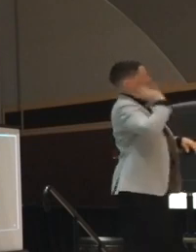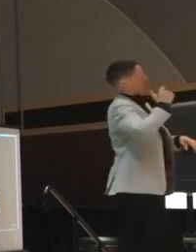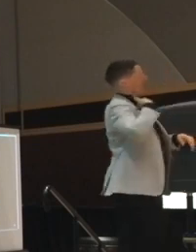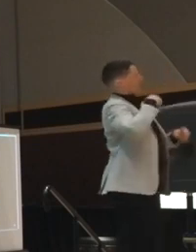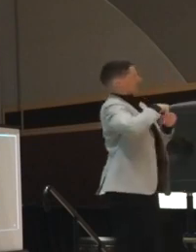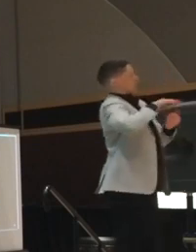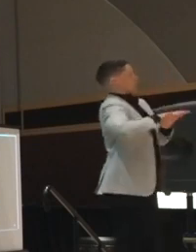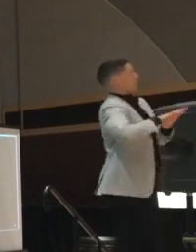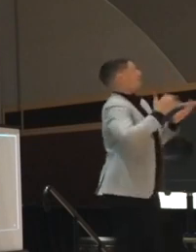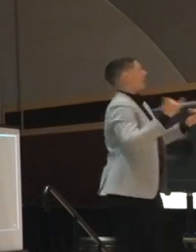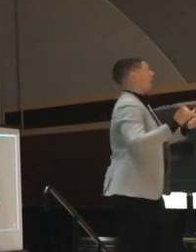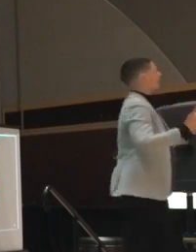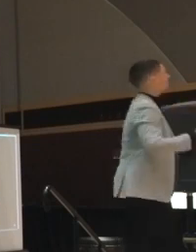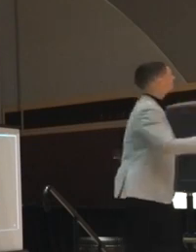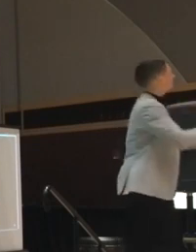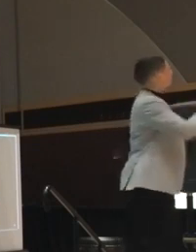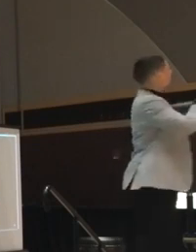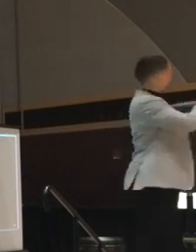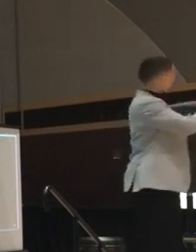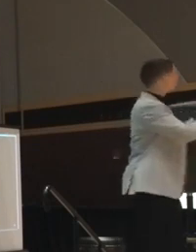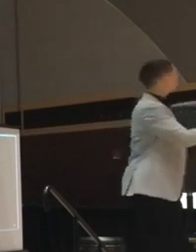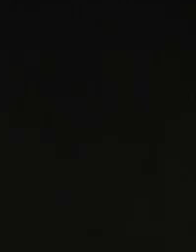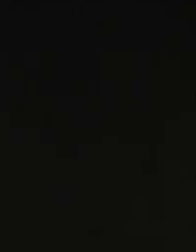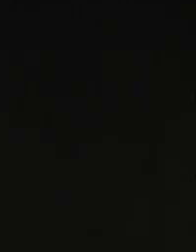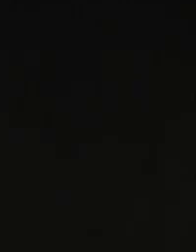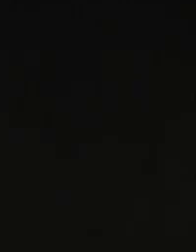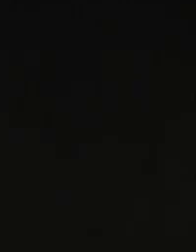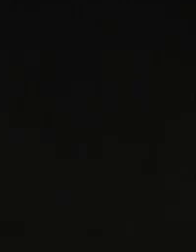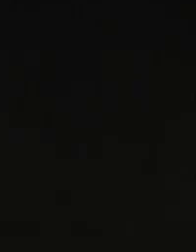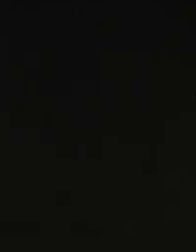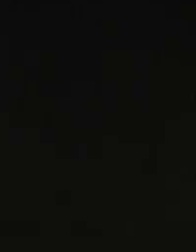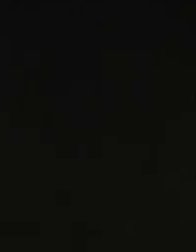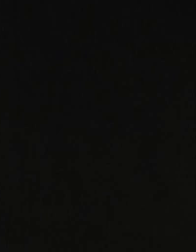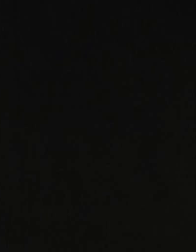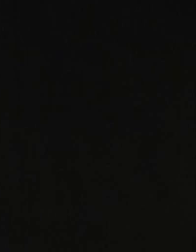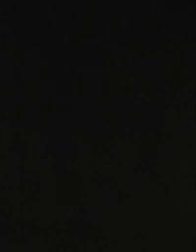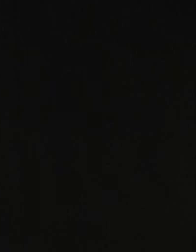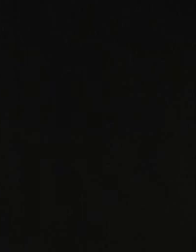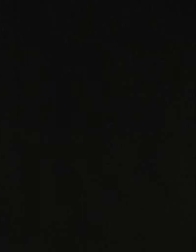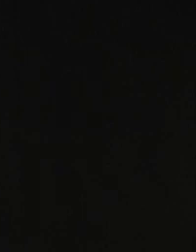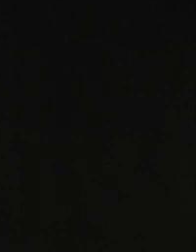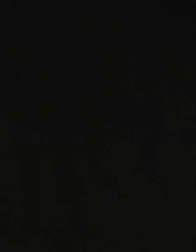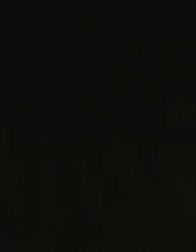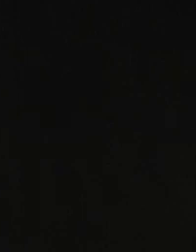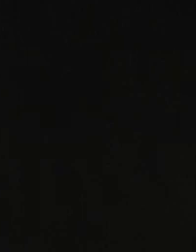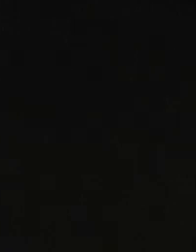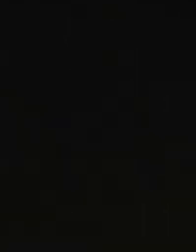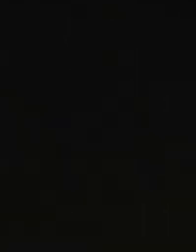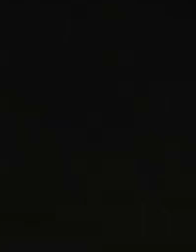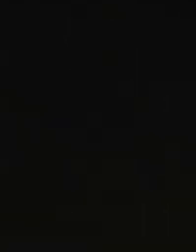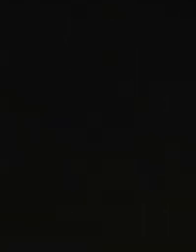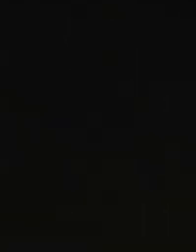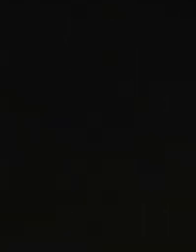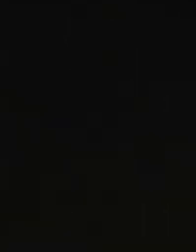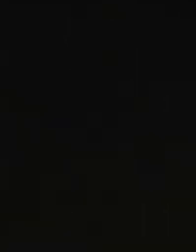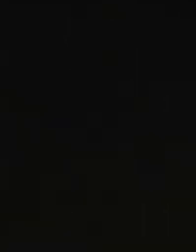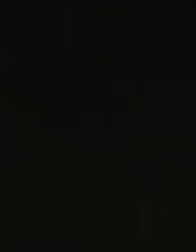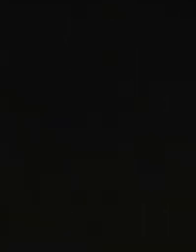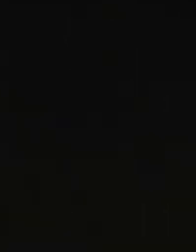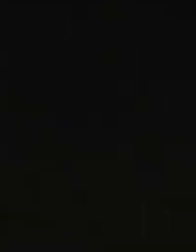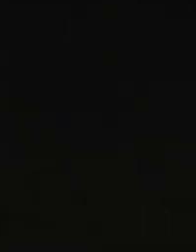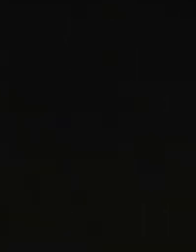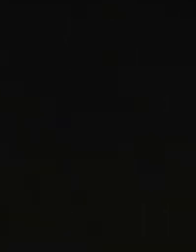this stuff. How about patterns in nature? Really, really cool stuff. How